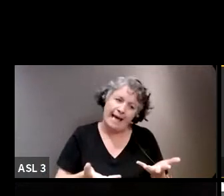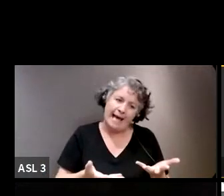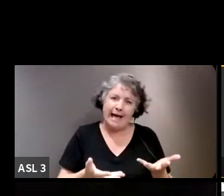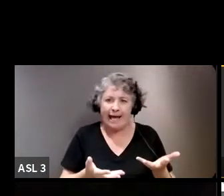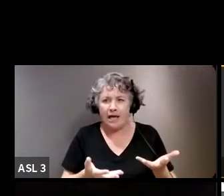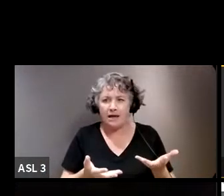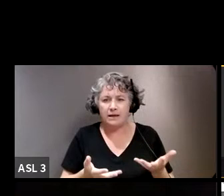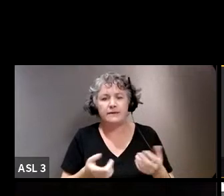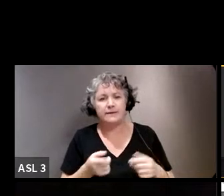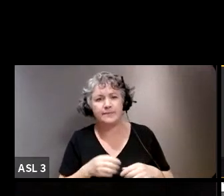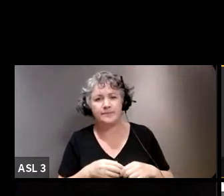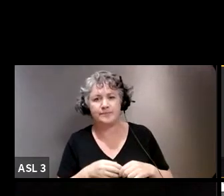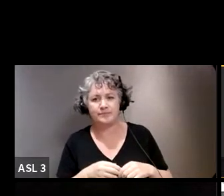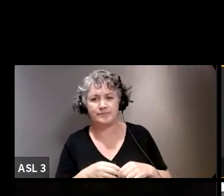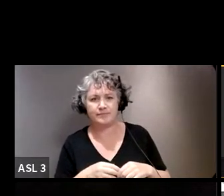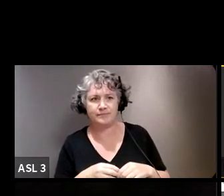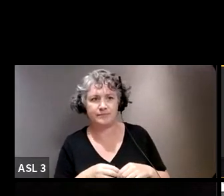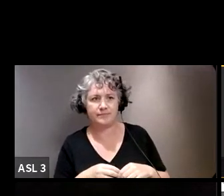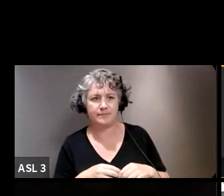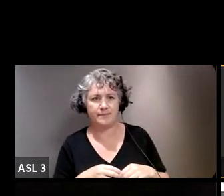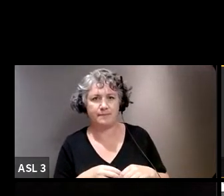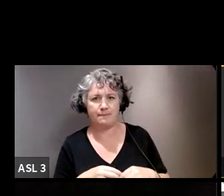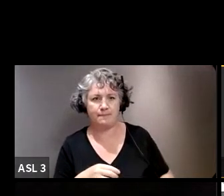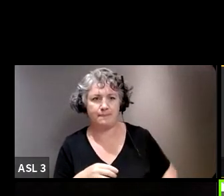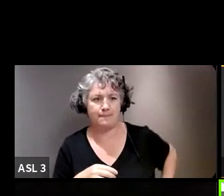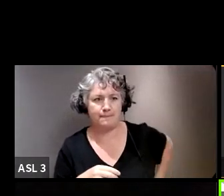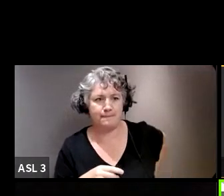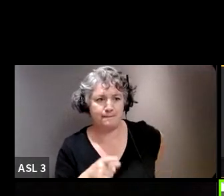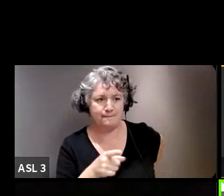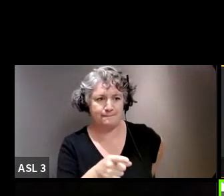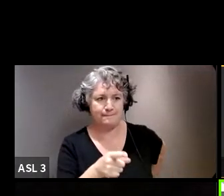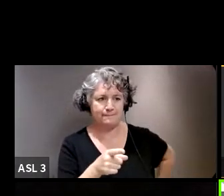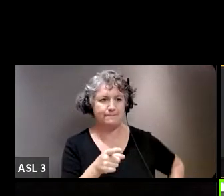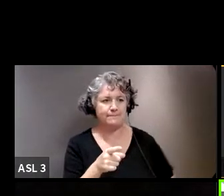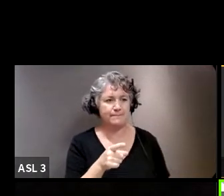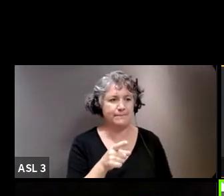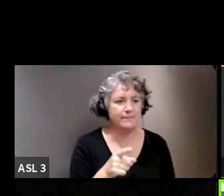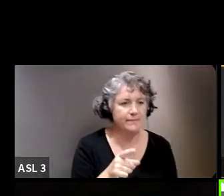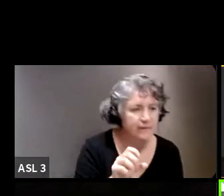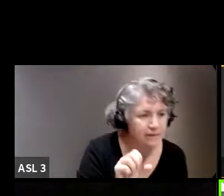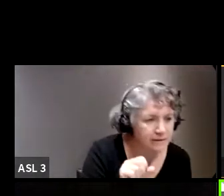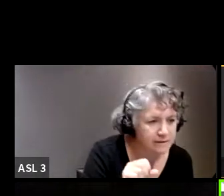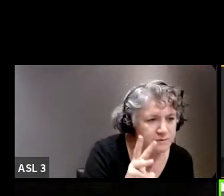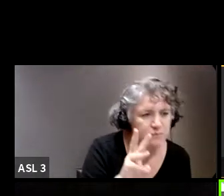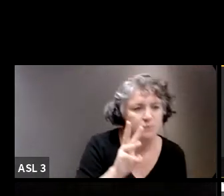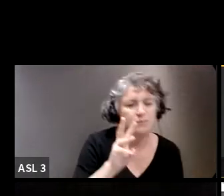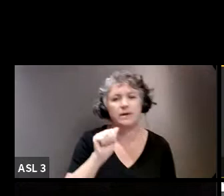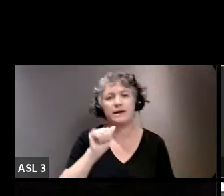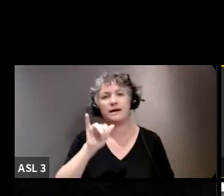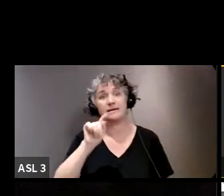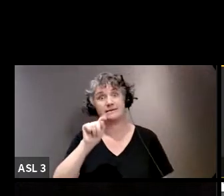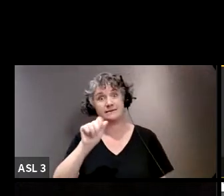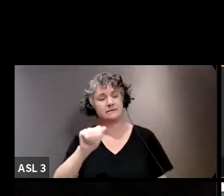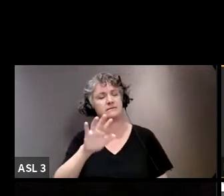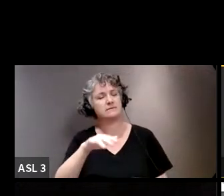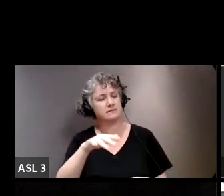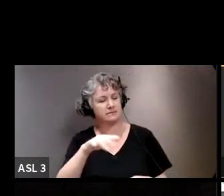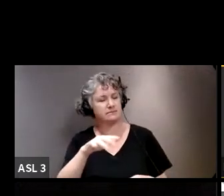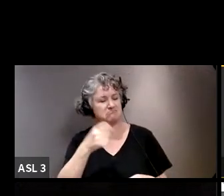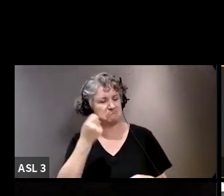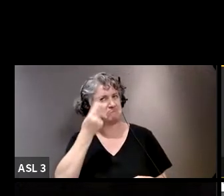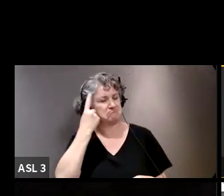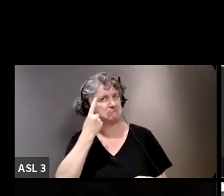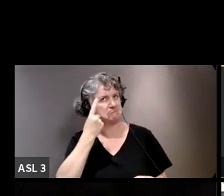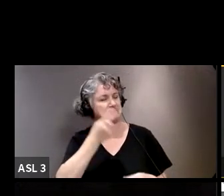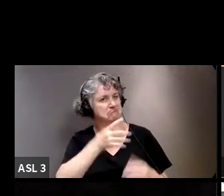i can definitely appreciate uh what you're saying for sure you know it's easy to say we need less of something